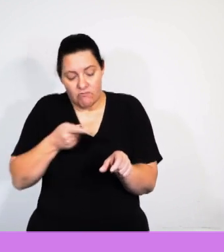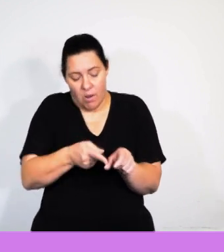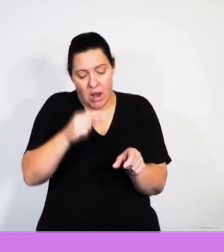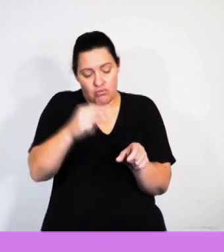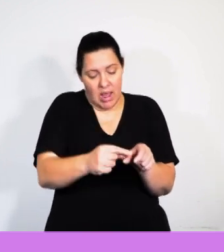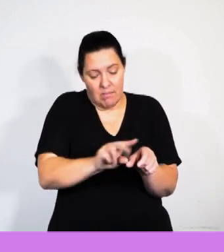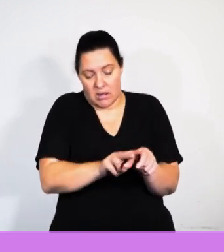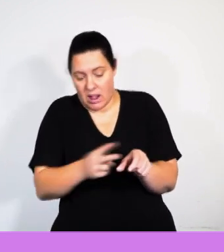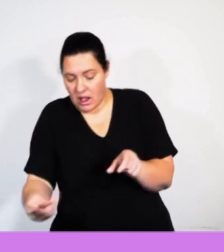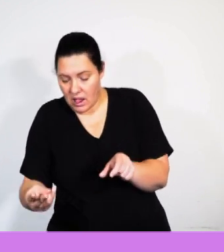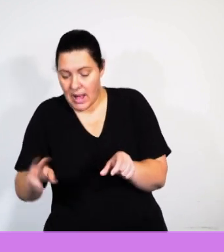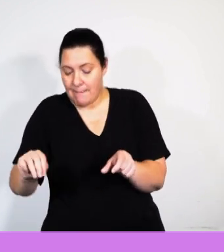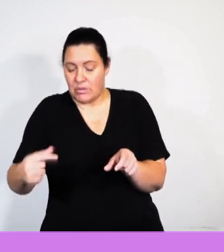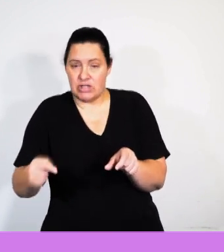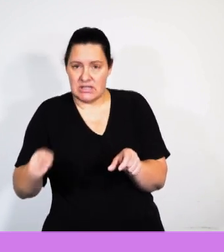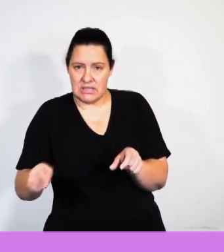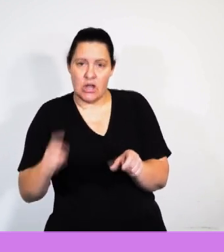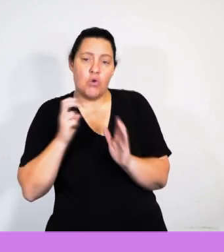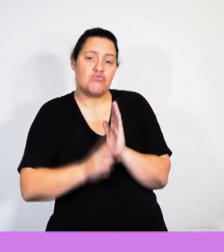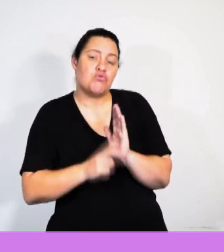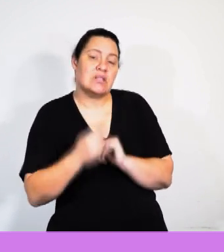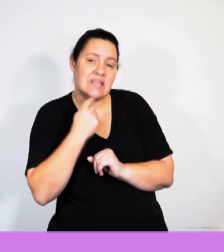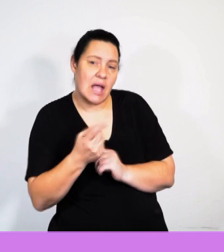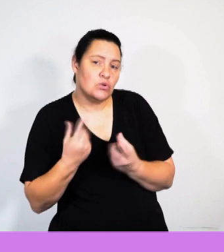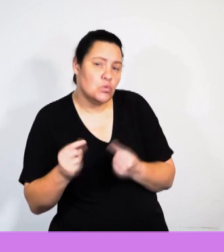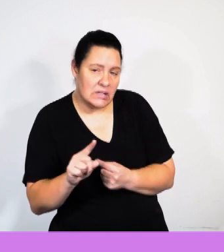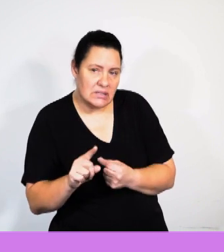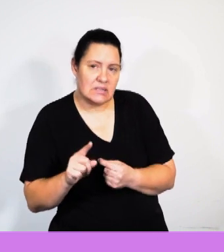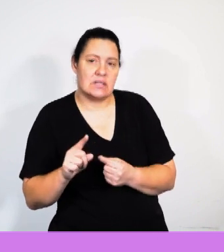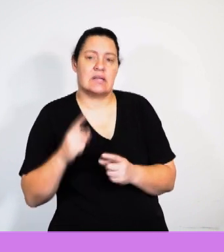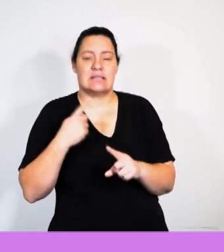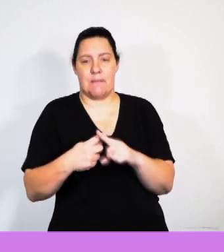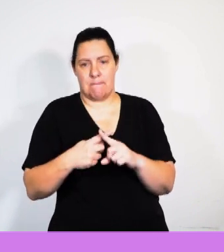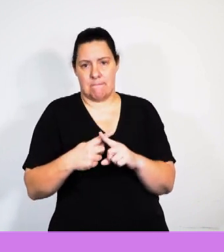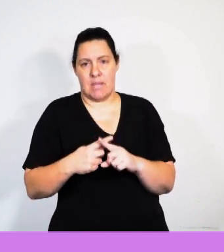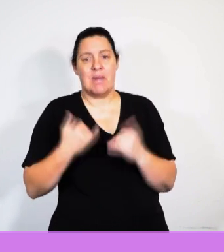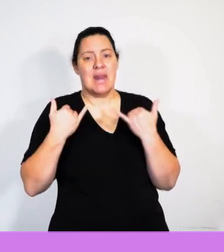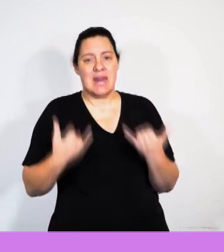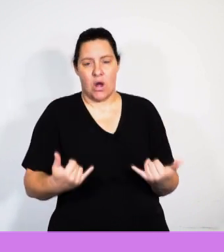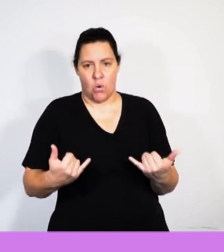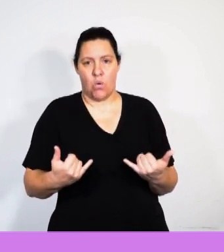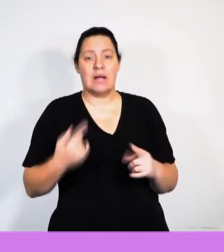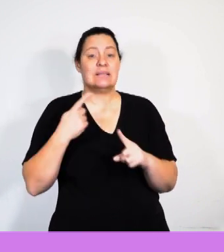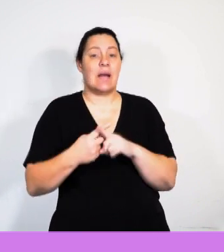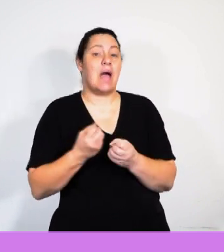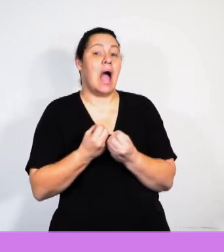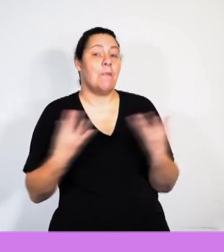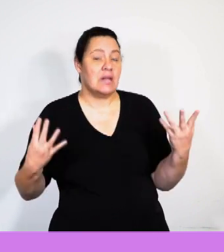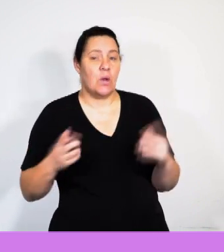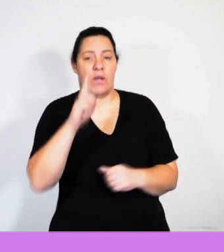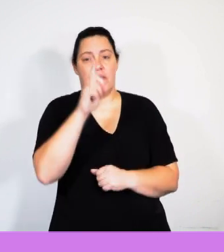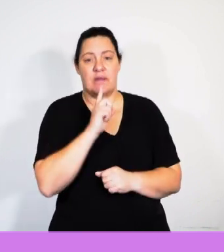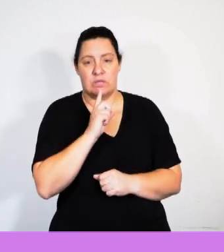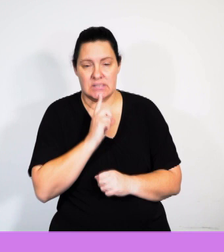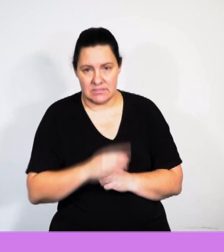grams to milligram, the rules say we must multiply. However, this time we will multiply